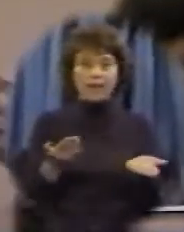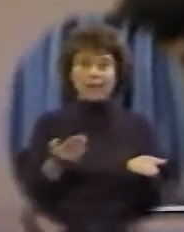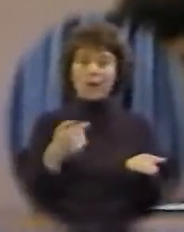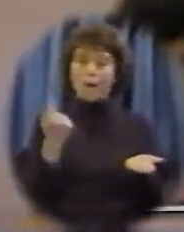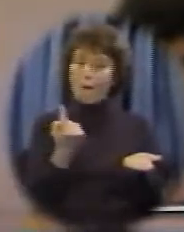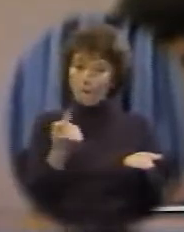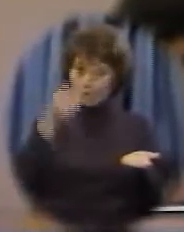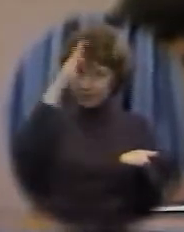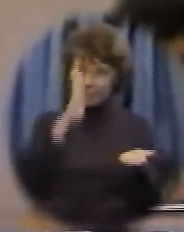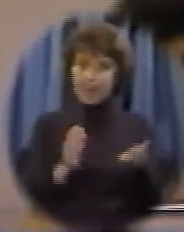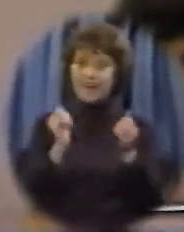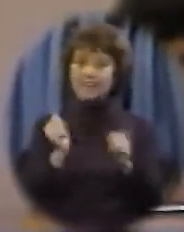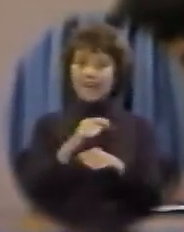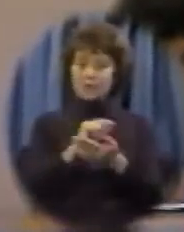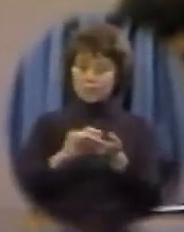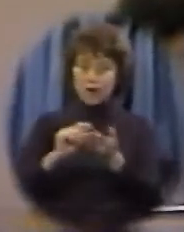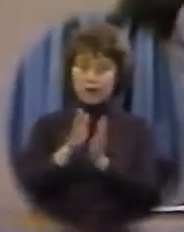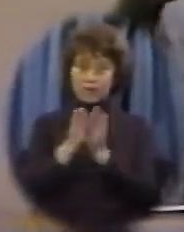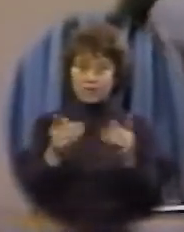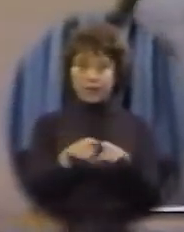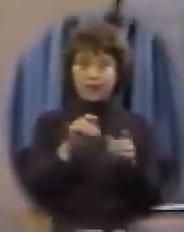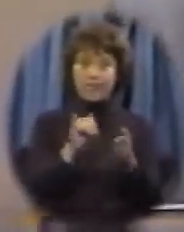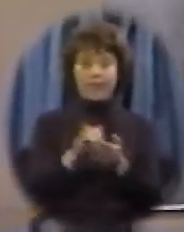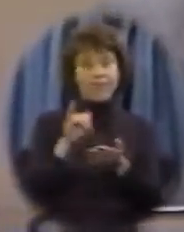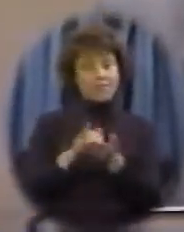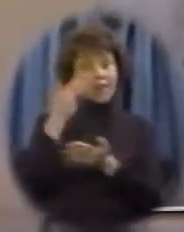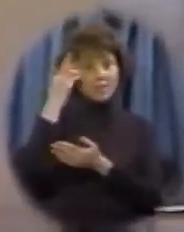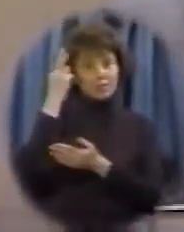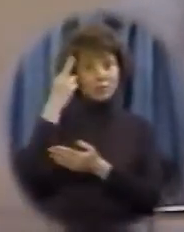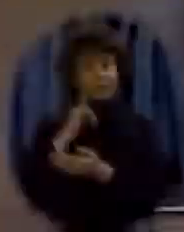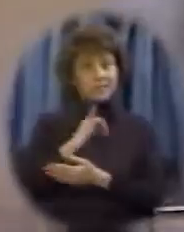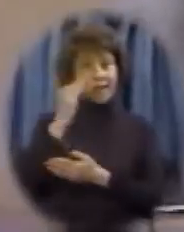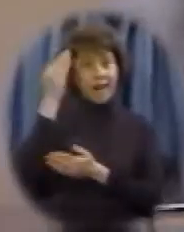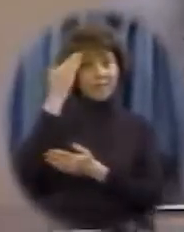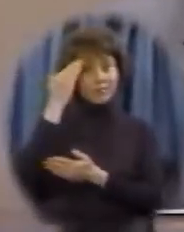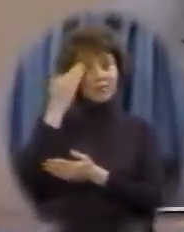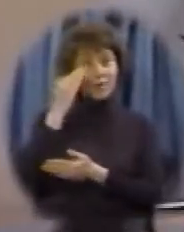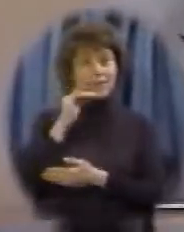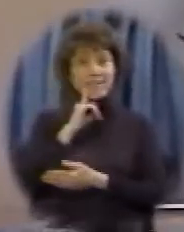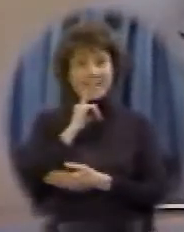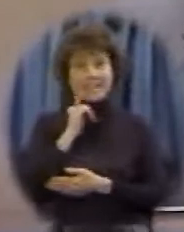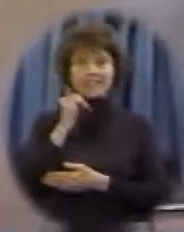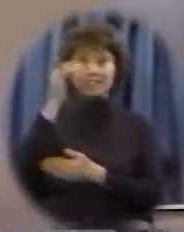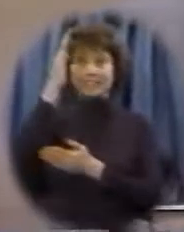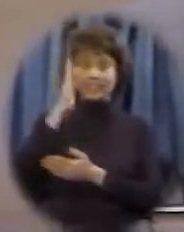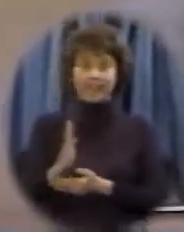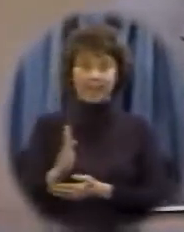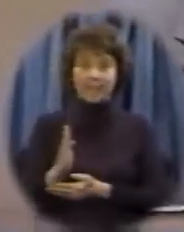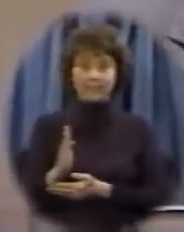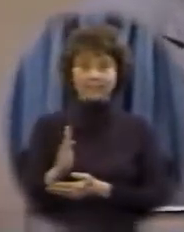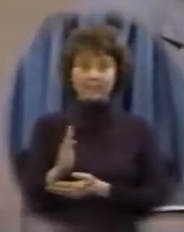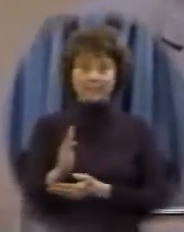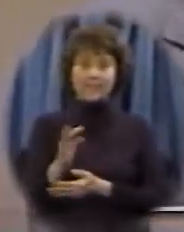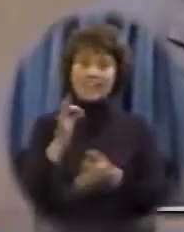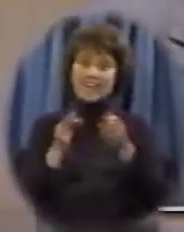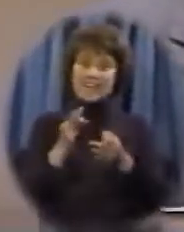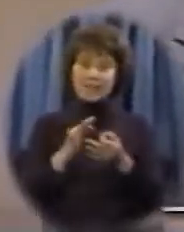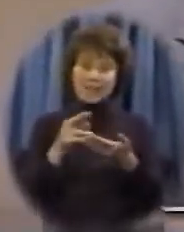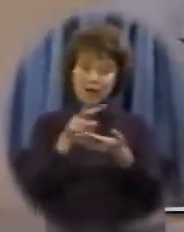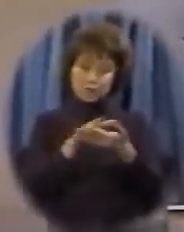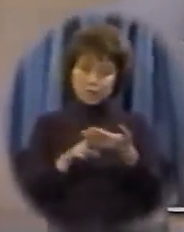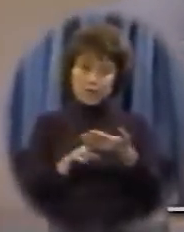God could write a book like that, my friend. That's the reason I know. I can take the prophecies concerning Jesus Christ alone and